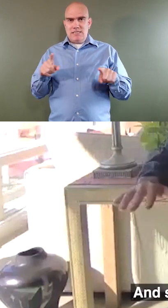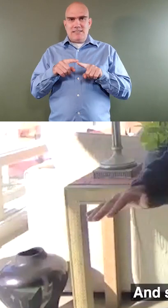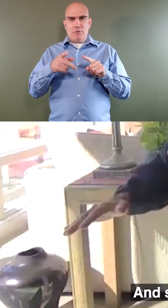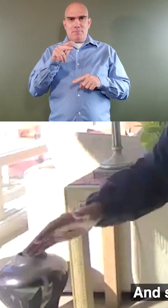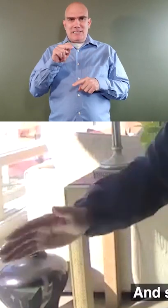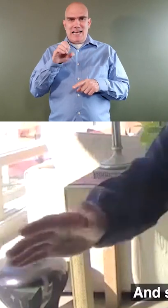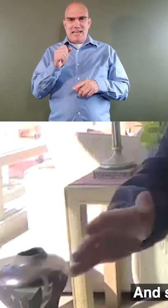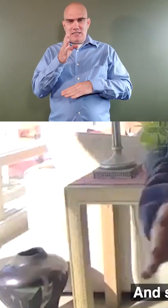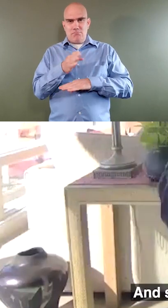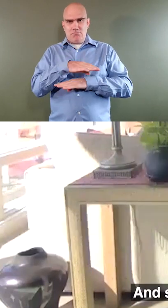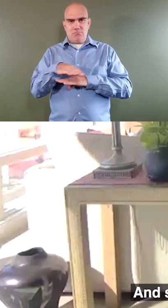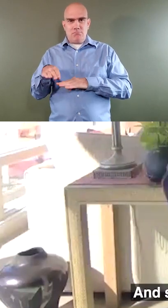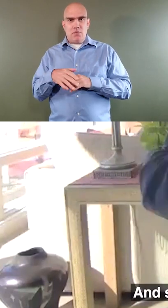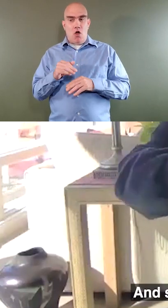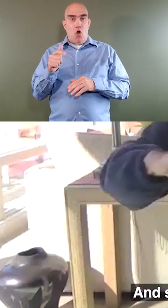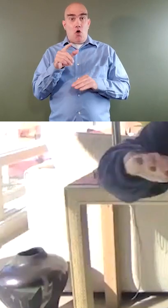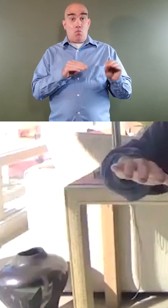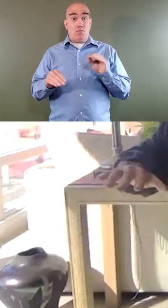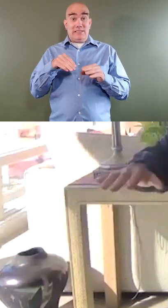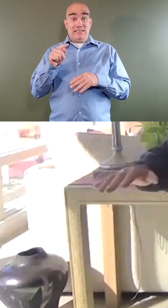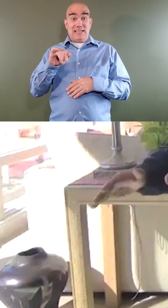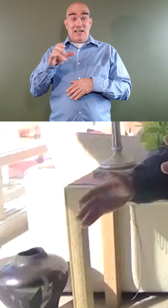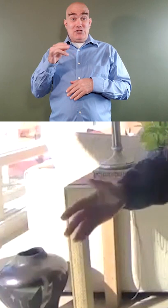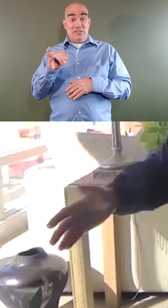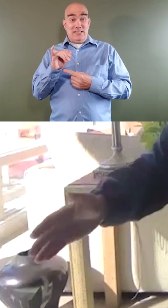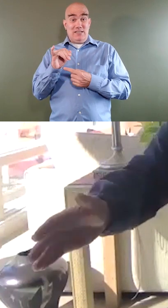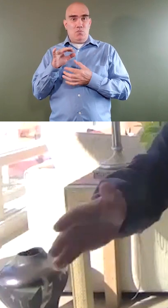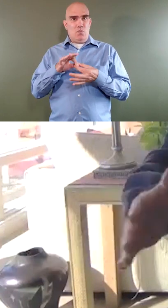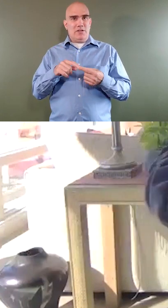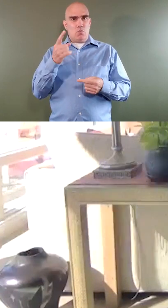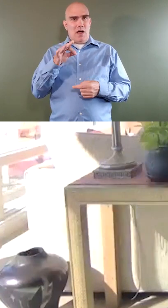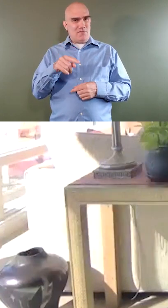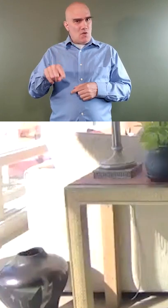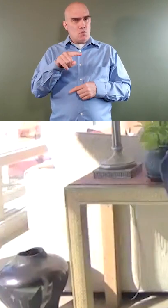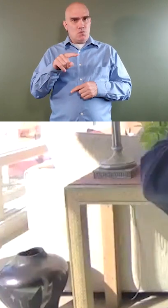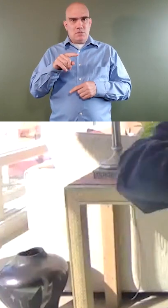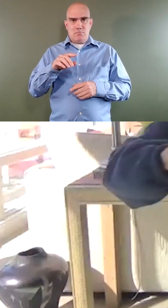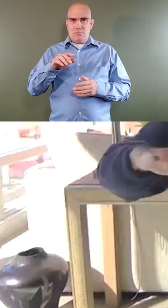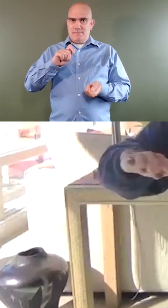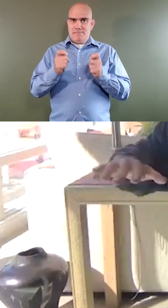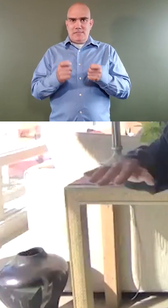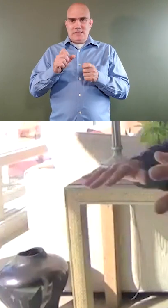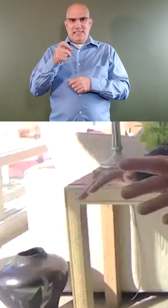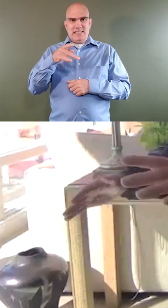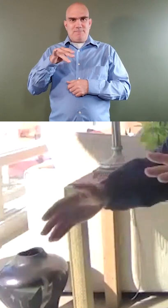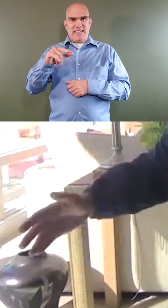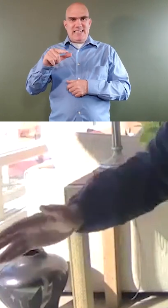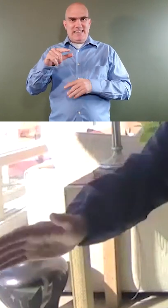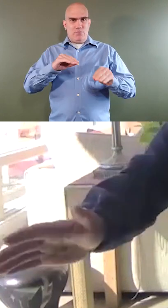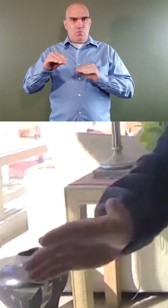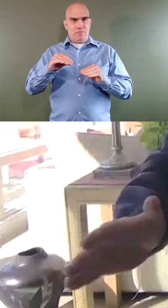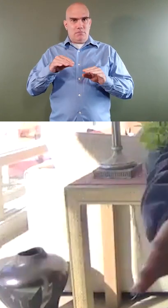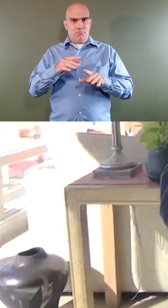so all of the movements in Tai Chi are related to one of those spinning